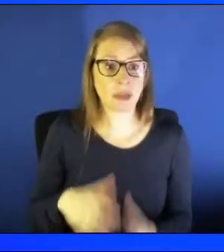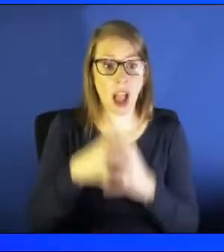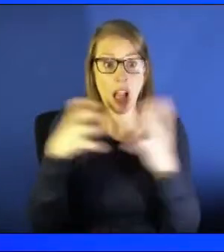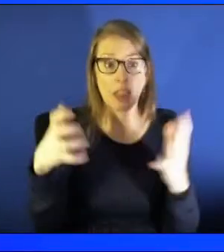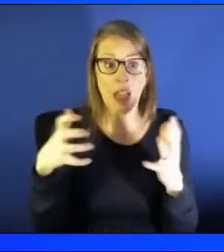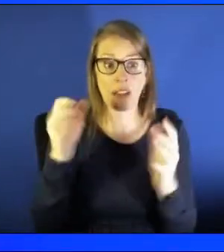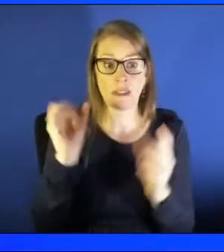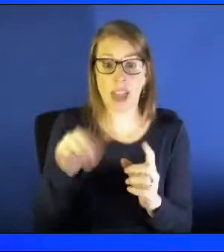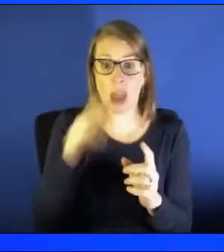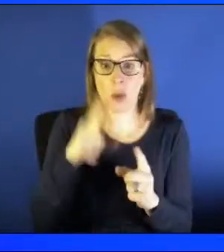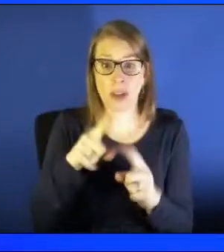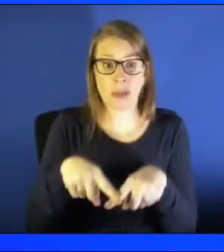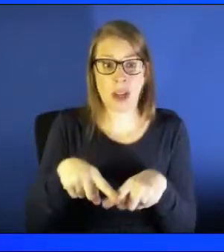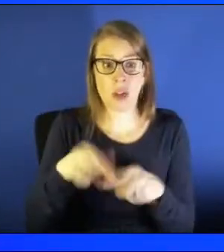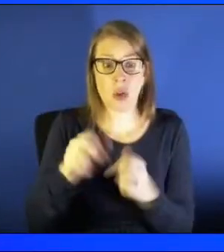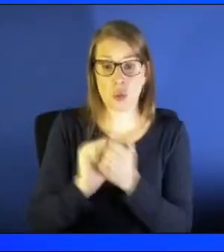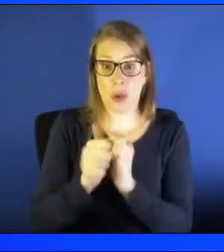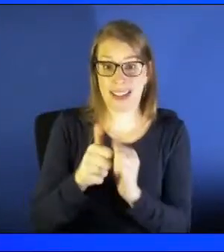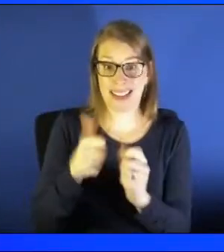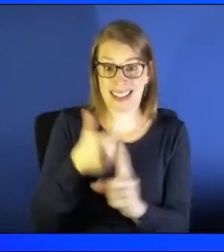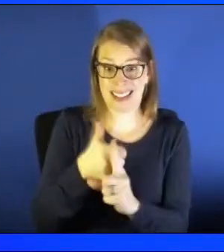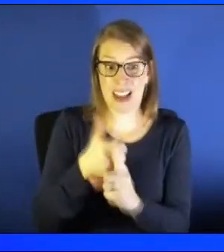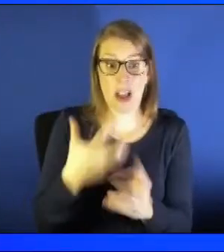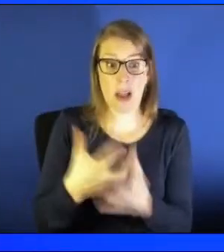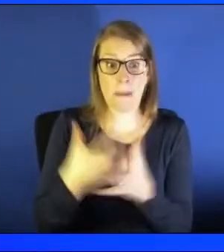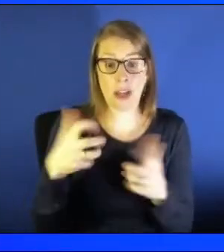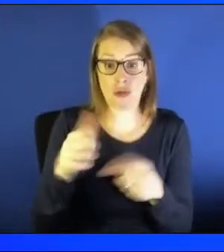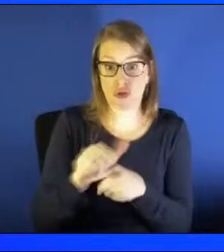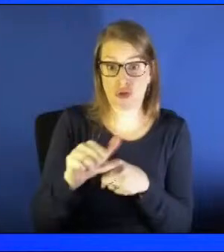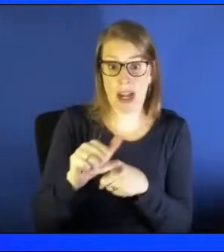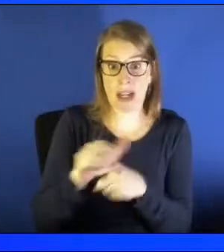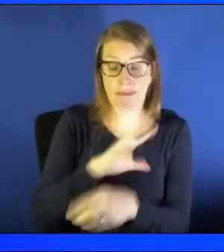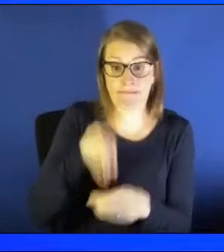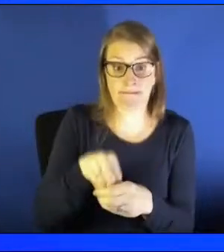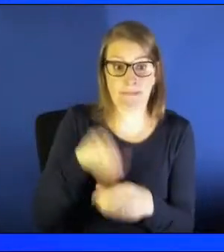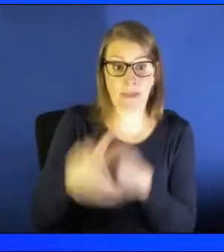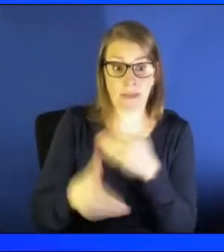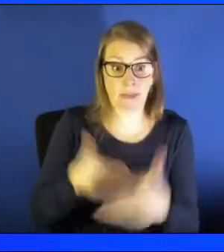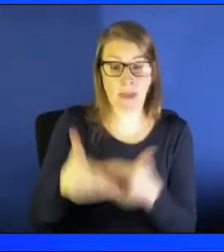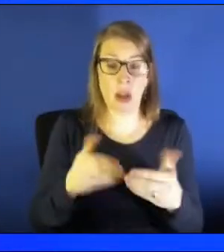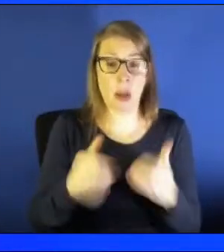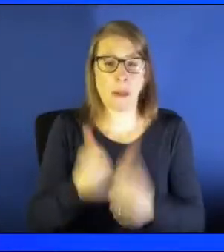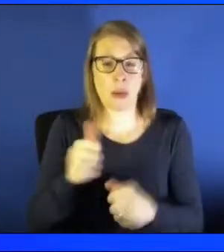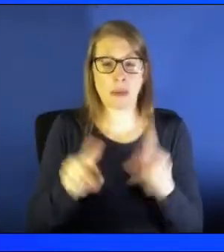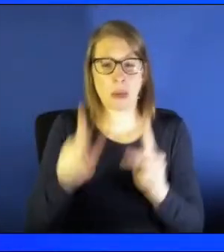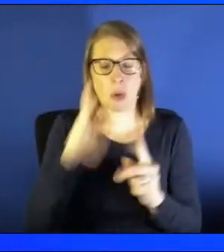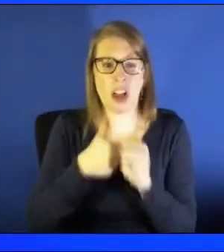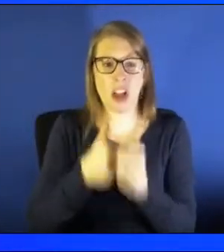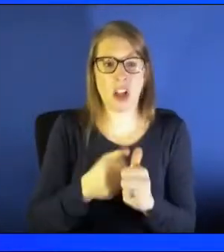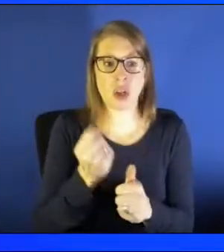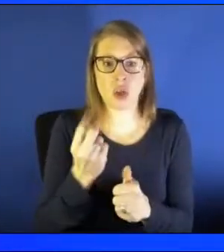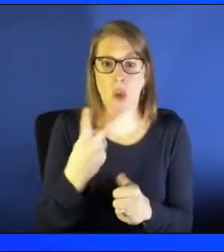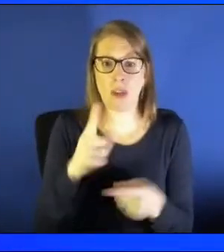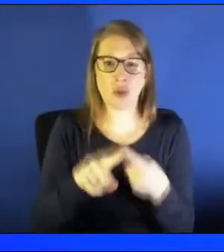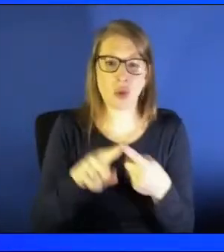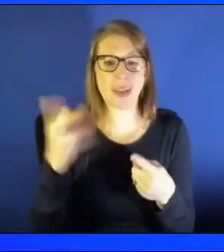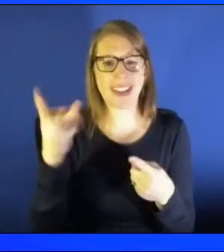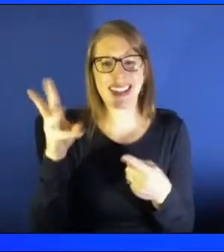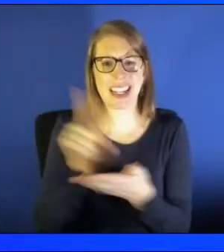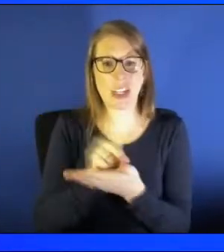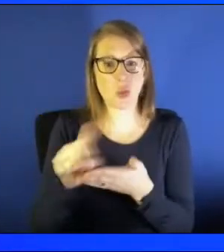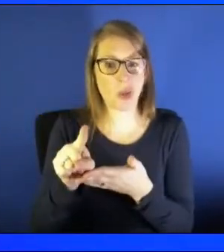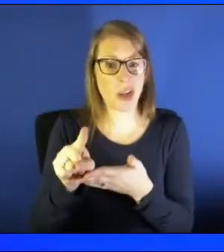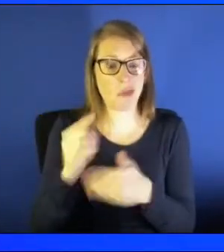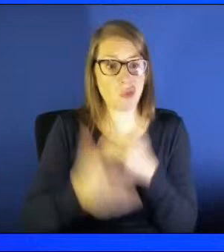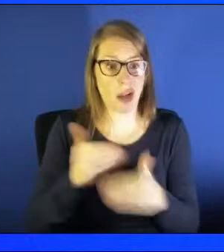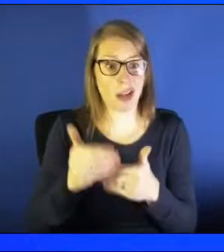race itself, how much training needs to go into the process. Most people will follow a 12 to 16 week process for training up for a